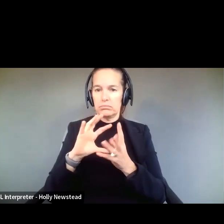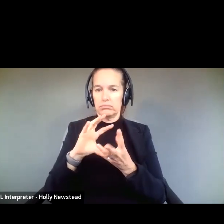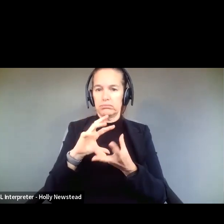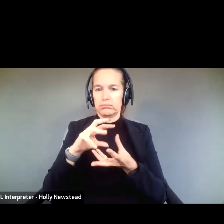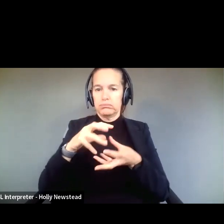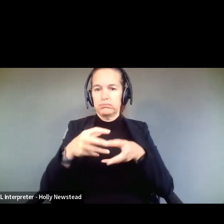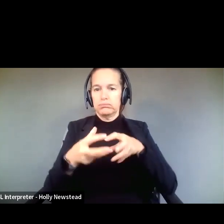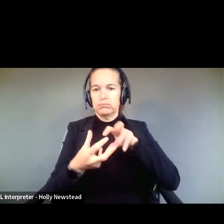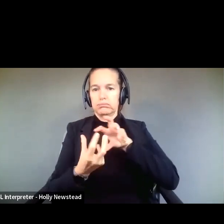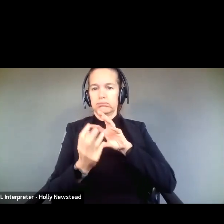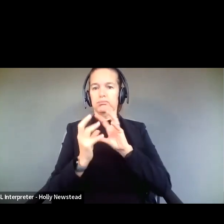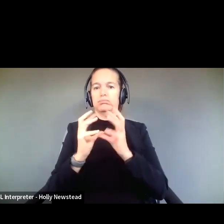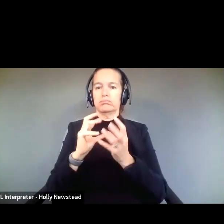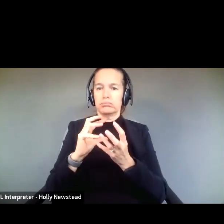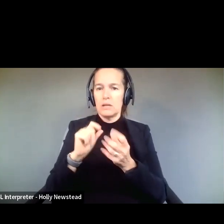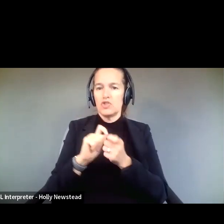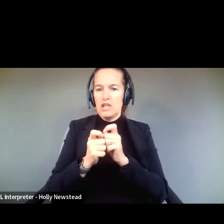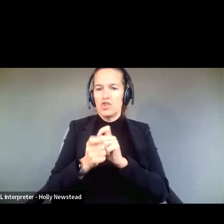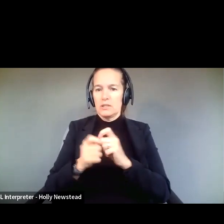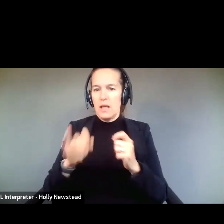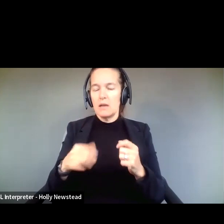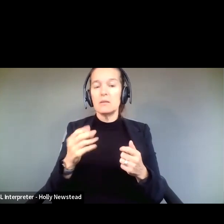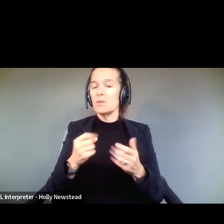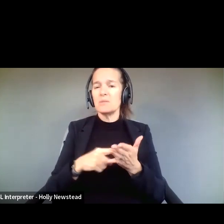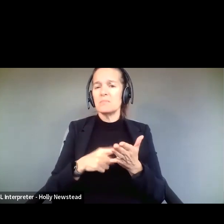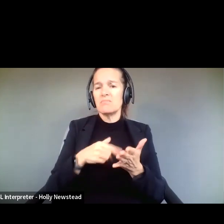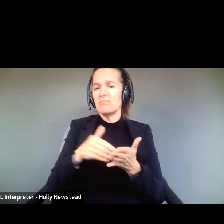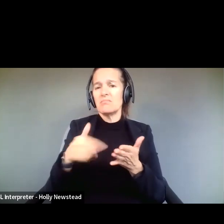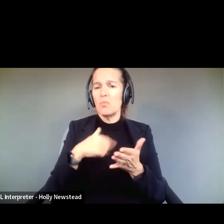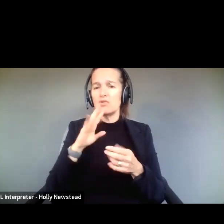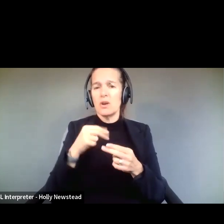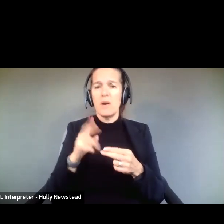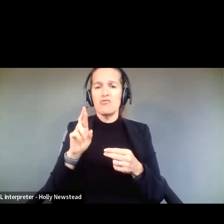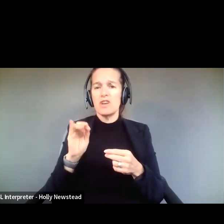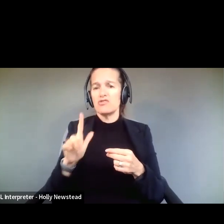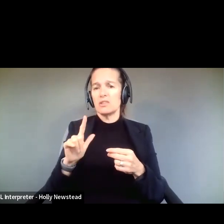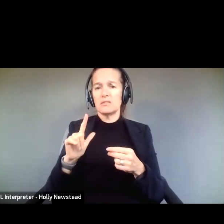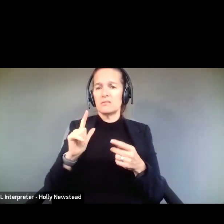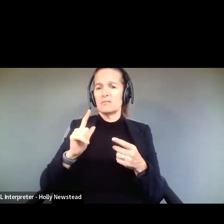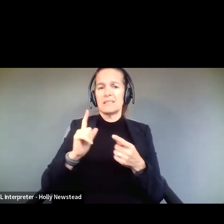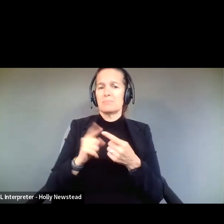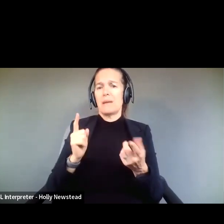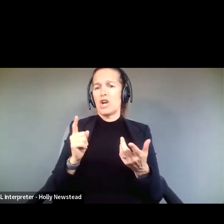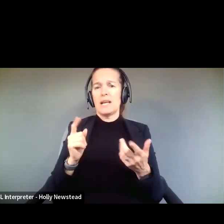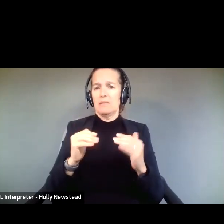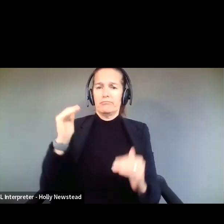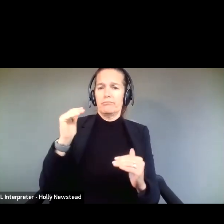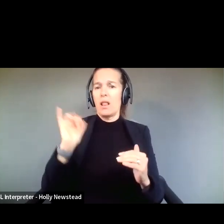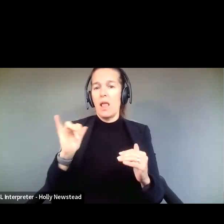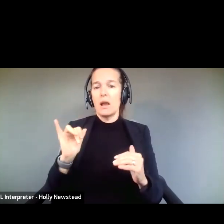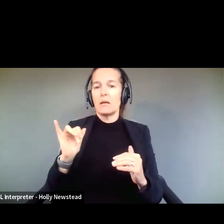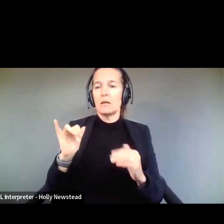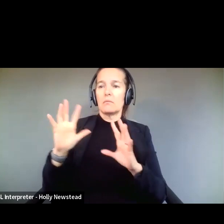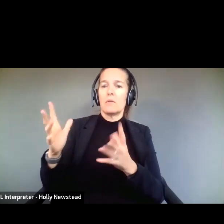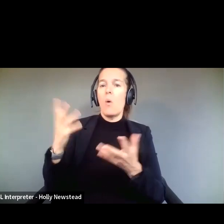changes the dynamics. We often will talk about racial disparities in sort of monolithic terms. Well, what does a Latino community need?